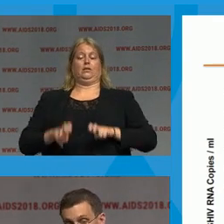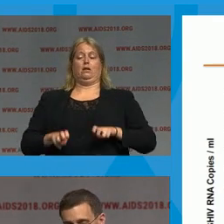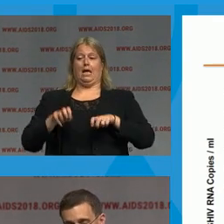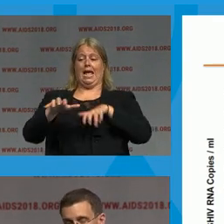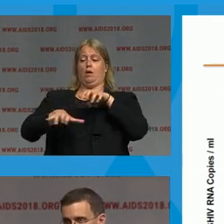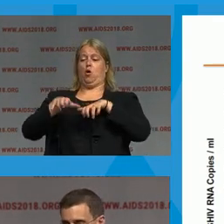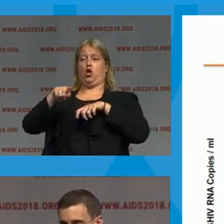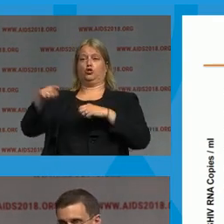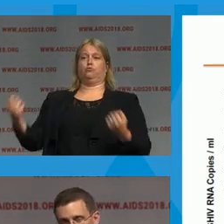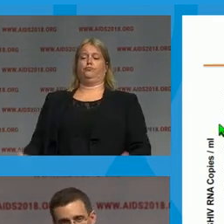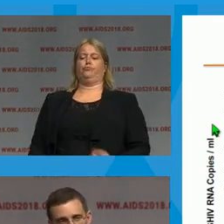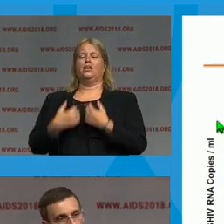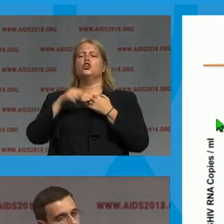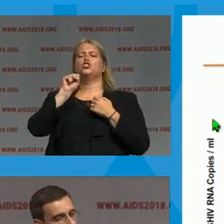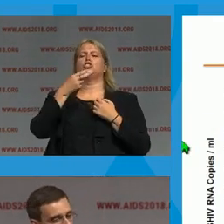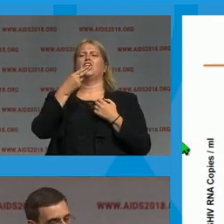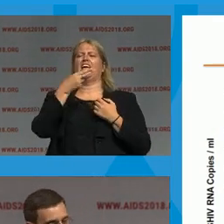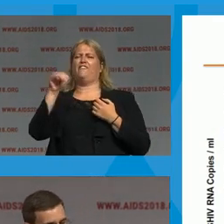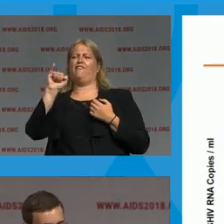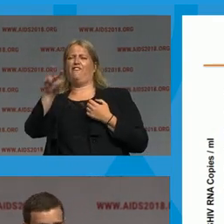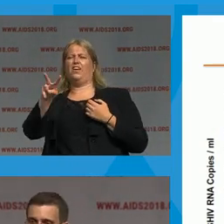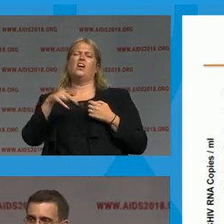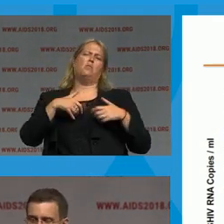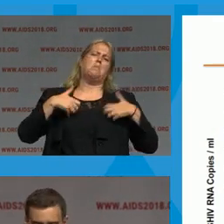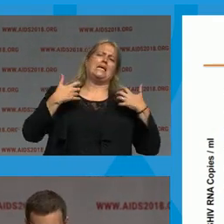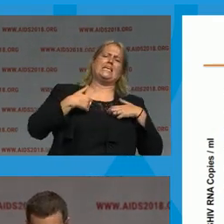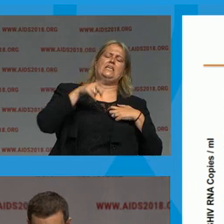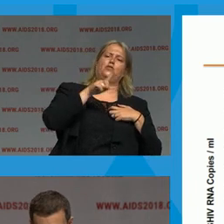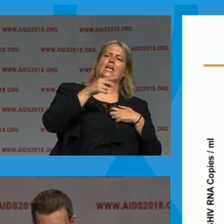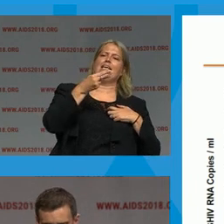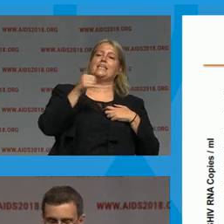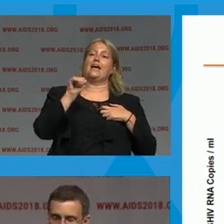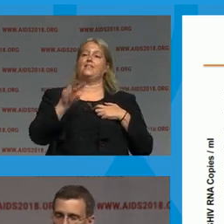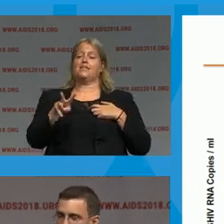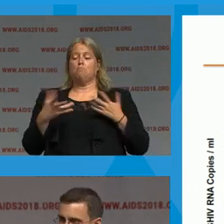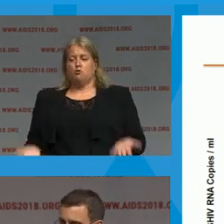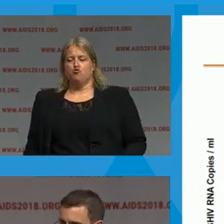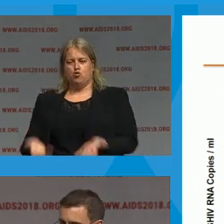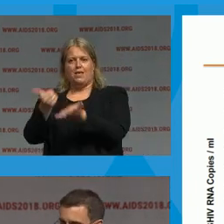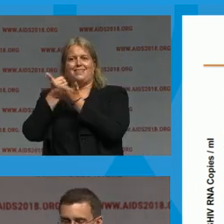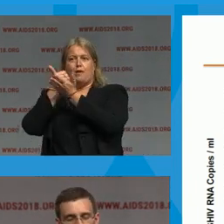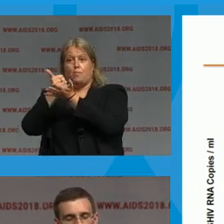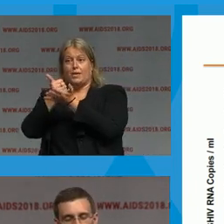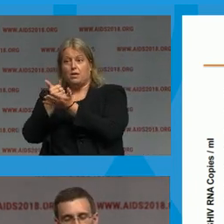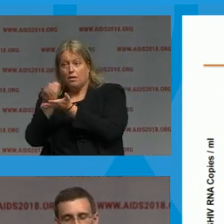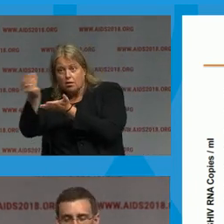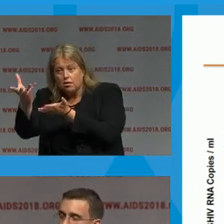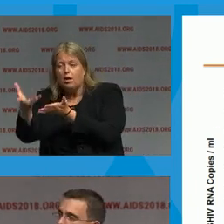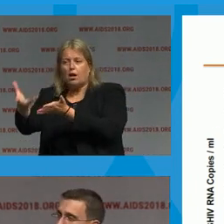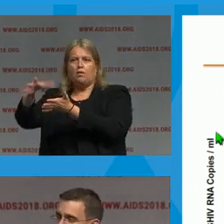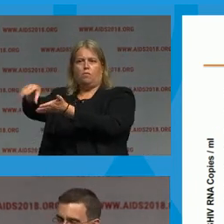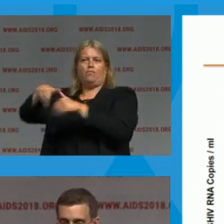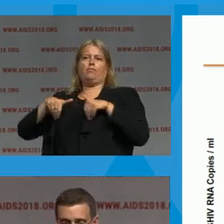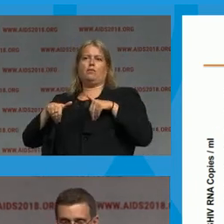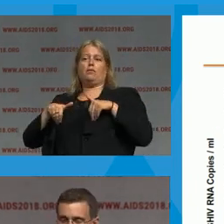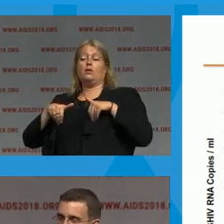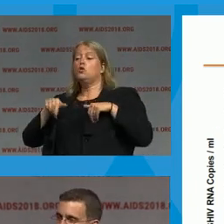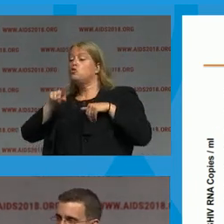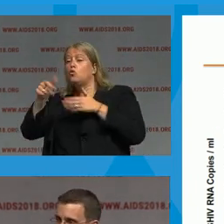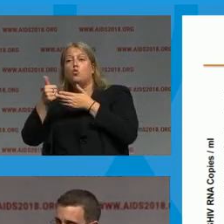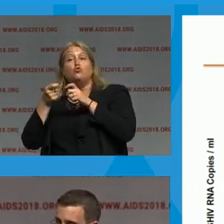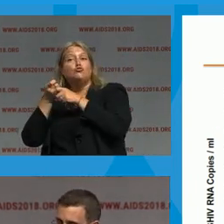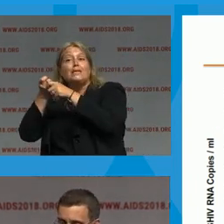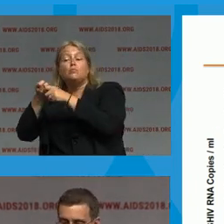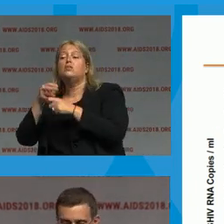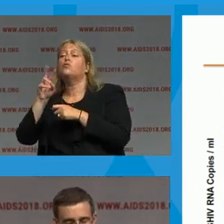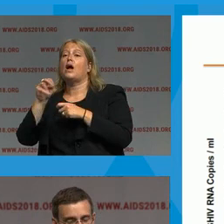were infected with Hiv, which is a monkey version of HIV, put onto therapy, taken off therapy. If they didn't receive any treatment, the viral